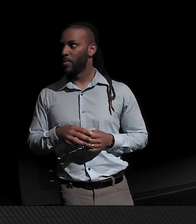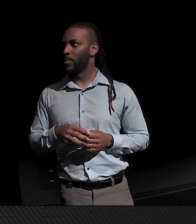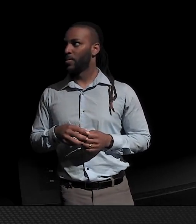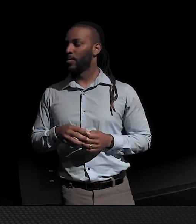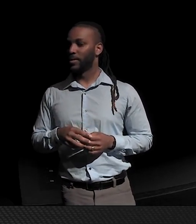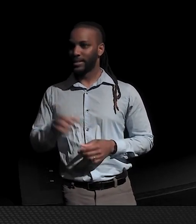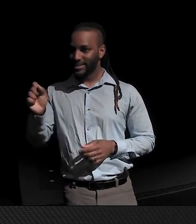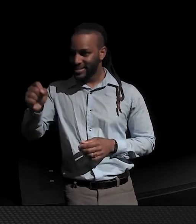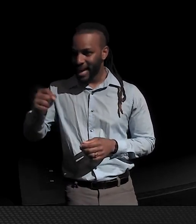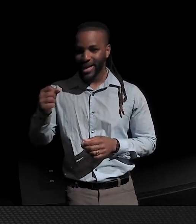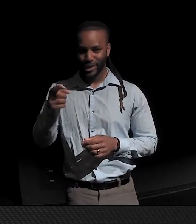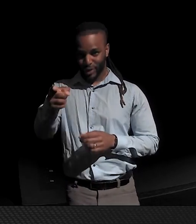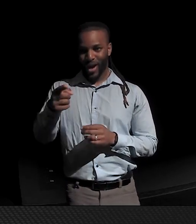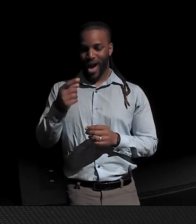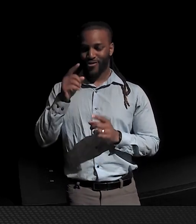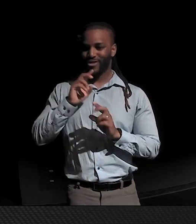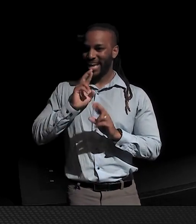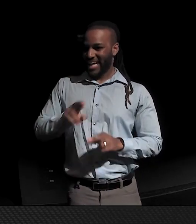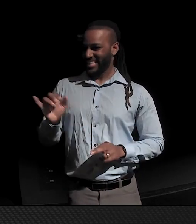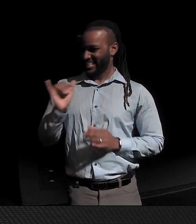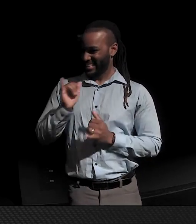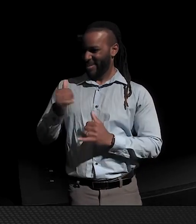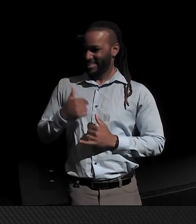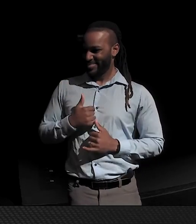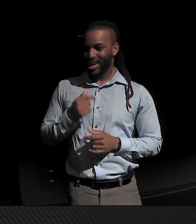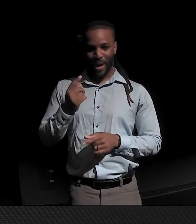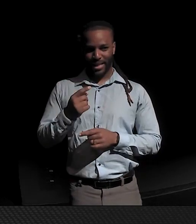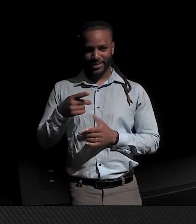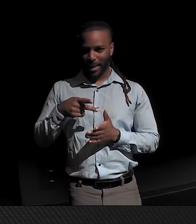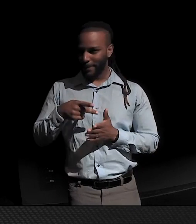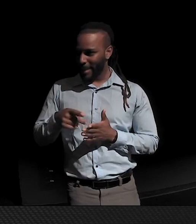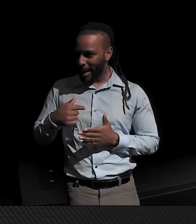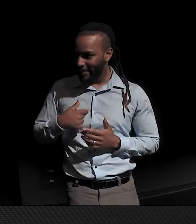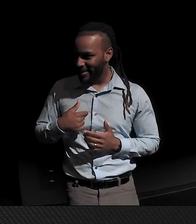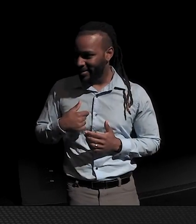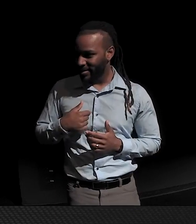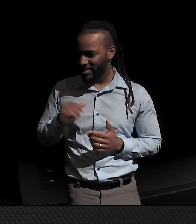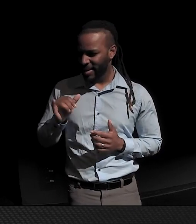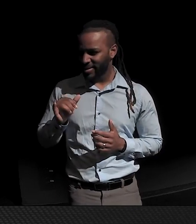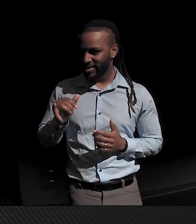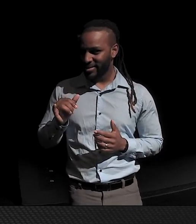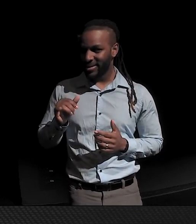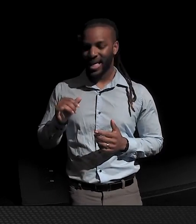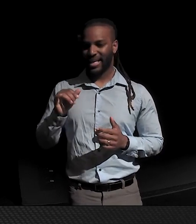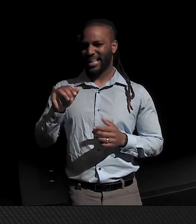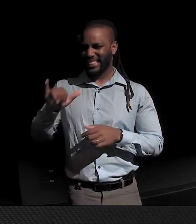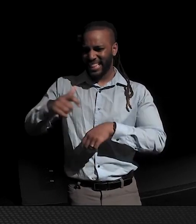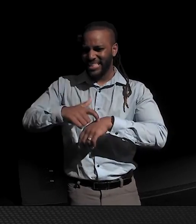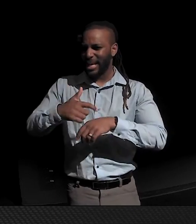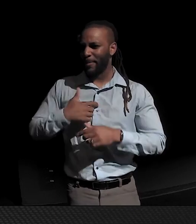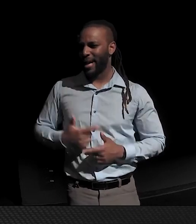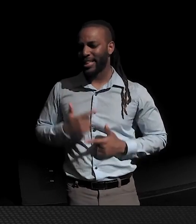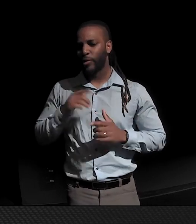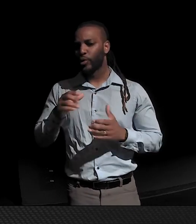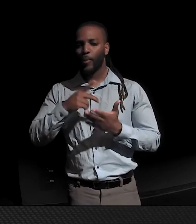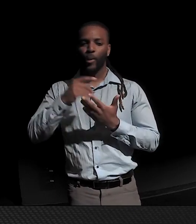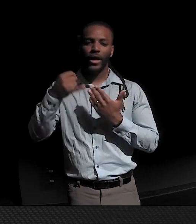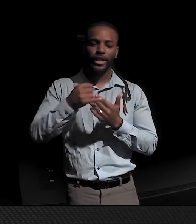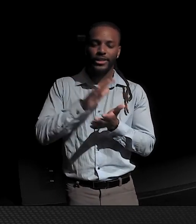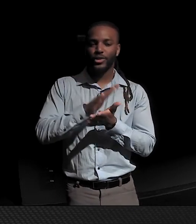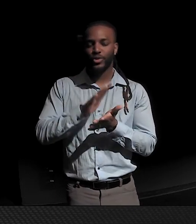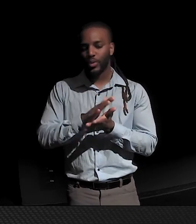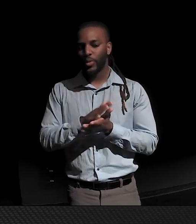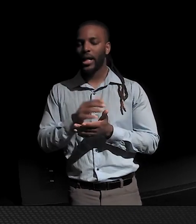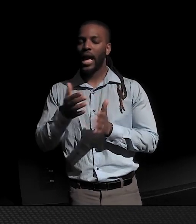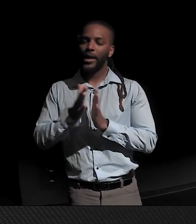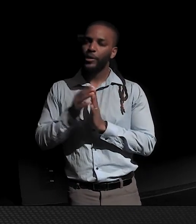Yeah, you guys are kind of reacting how I did. I was like, pay me? Like, at that time in my life, I was doing projects in school where it was like, what do you want